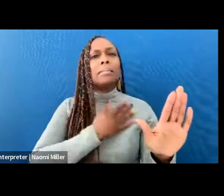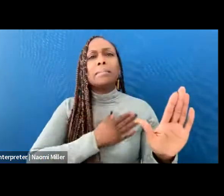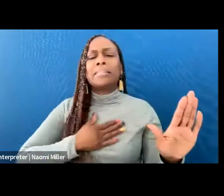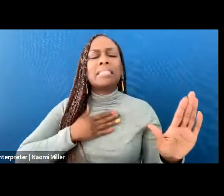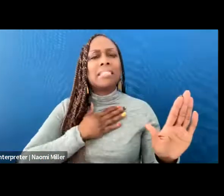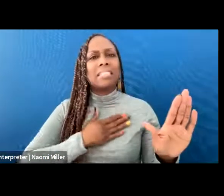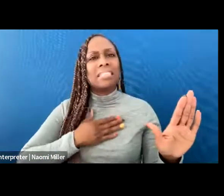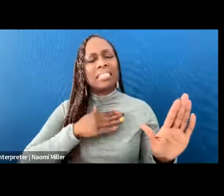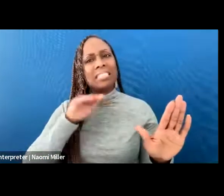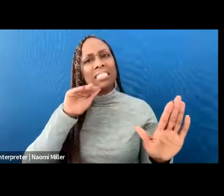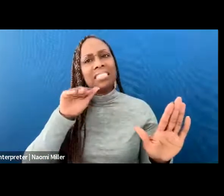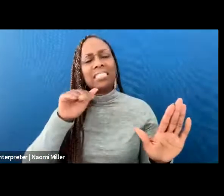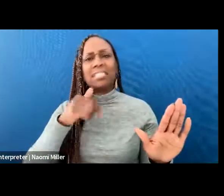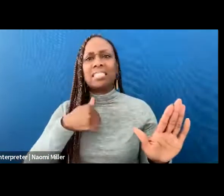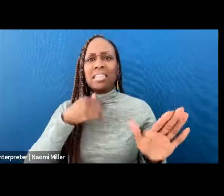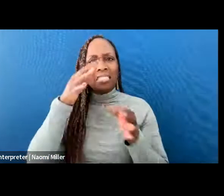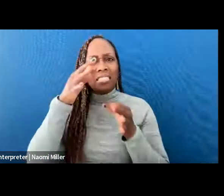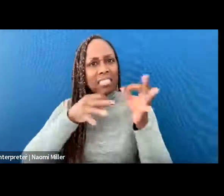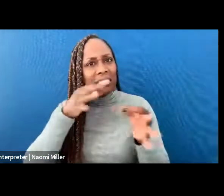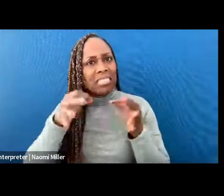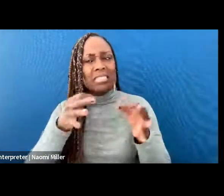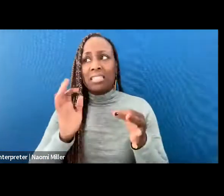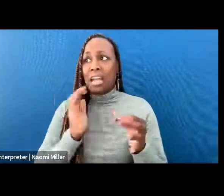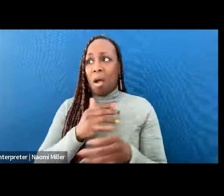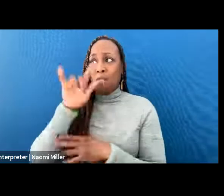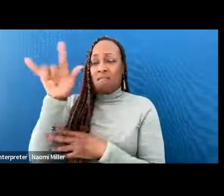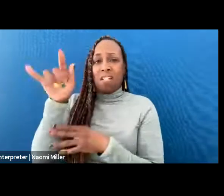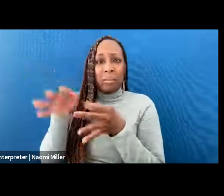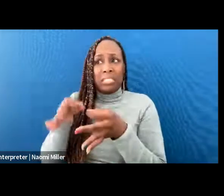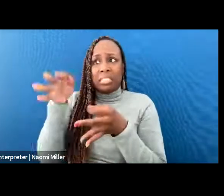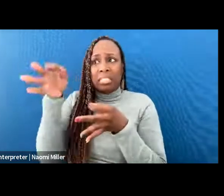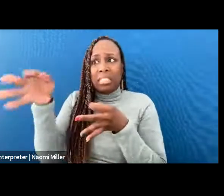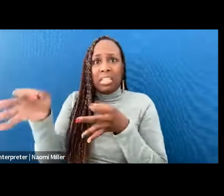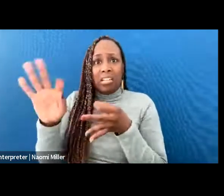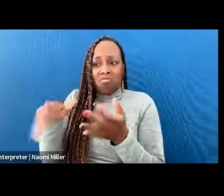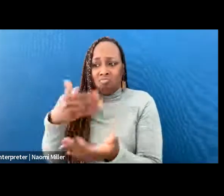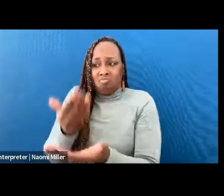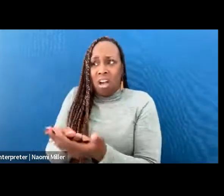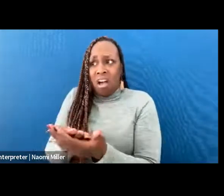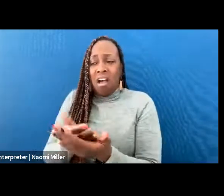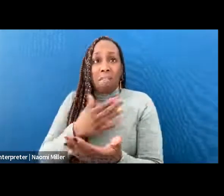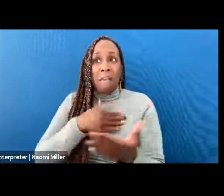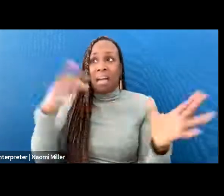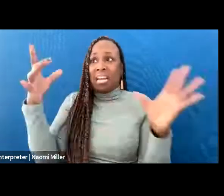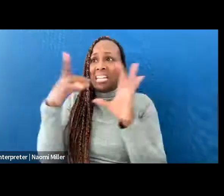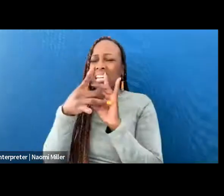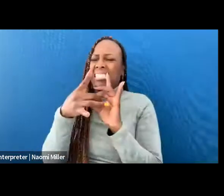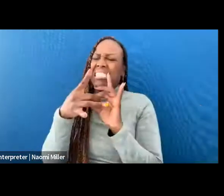asked again, explaining how our flight was delayed and getting in, and her connection